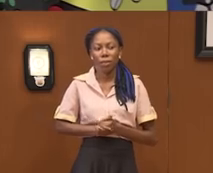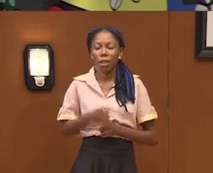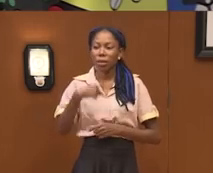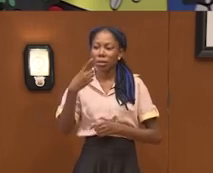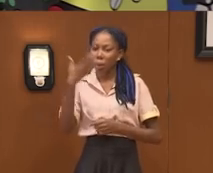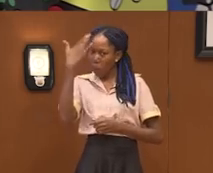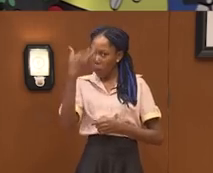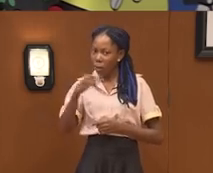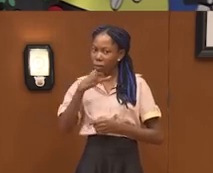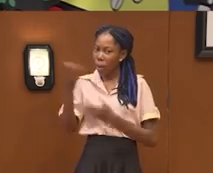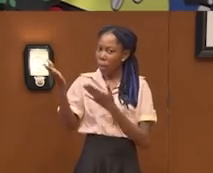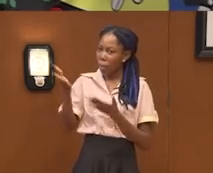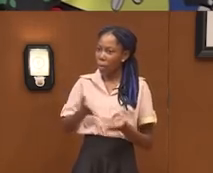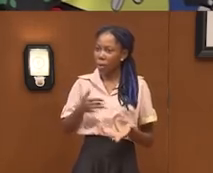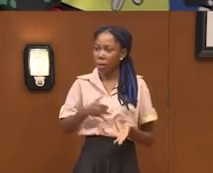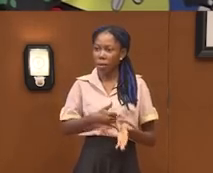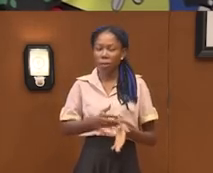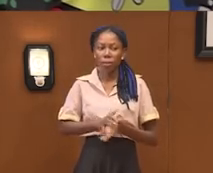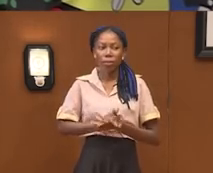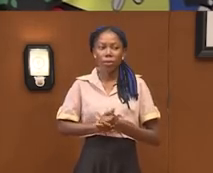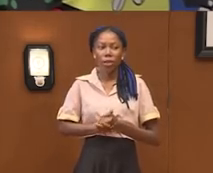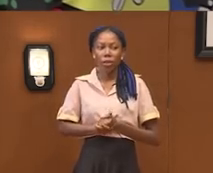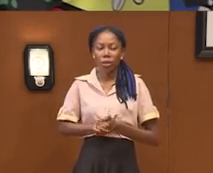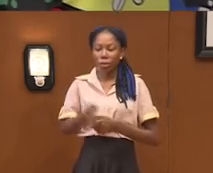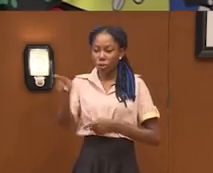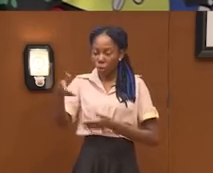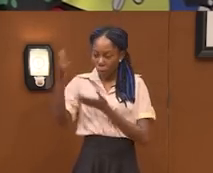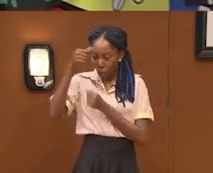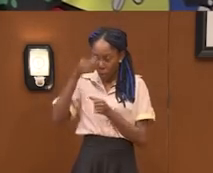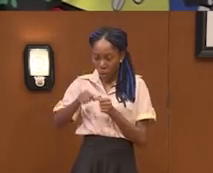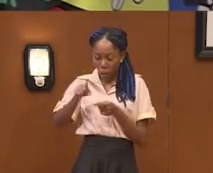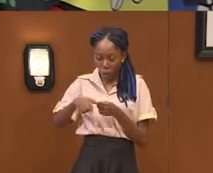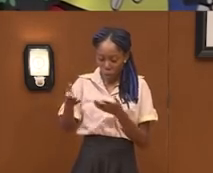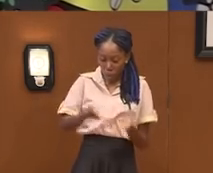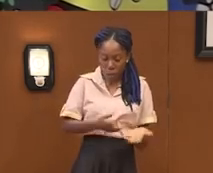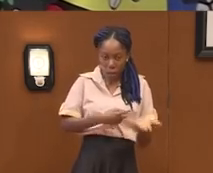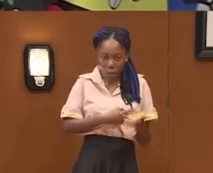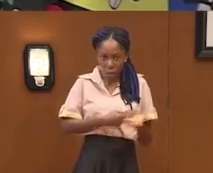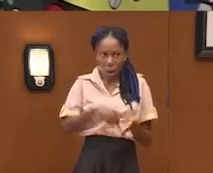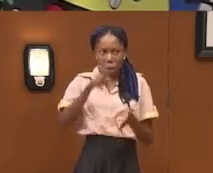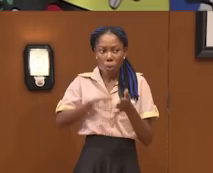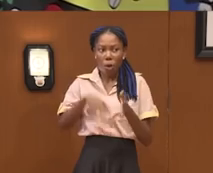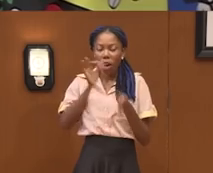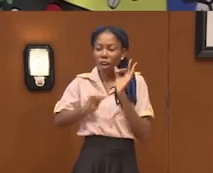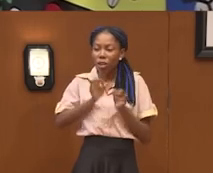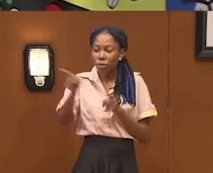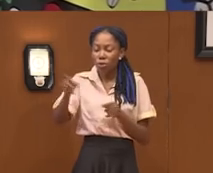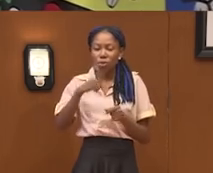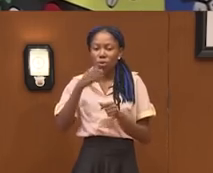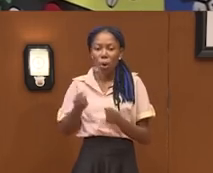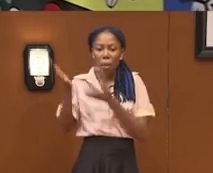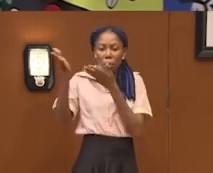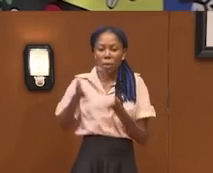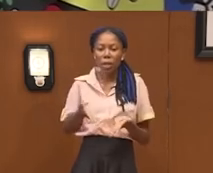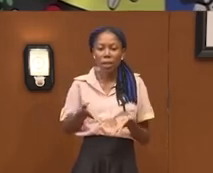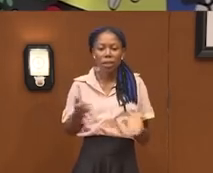bring it? I didn't know it would come. Well, you remember to bring this. If you did not bring anything at all, I'll say, okay, you are